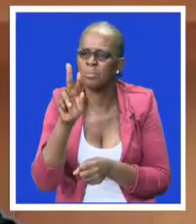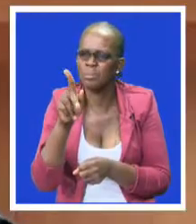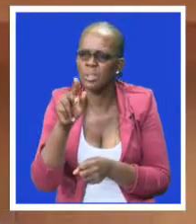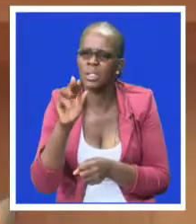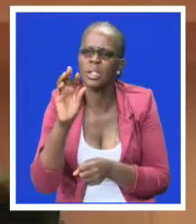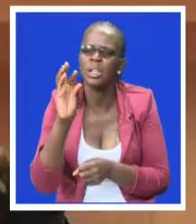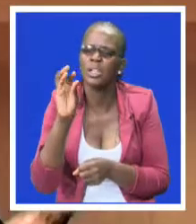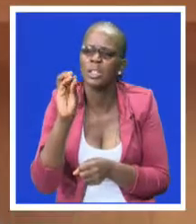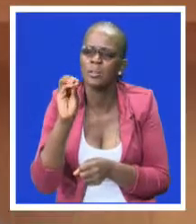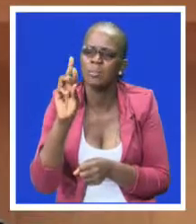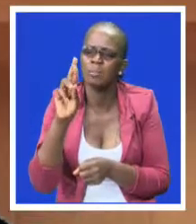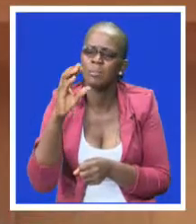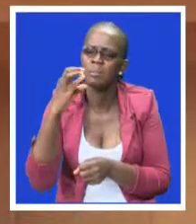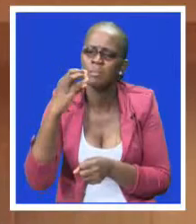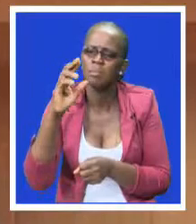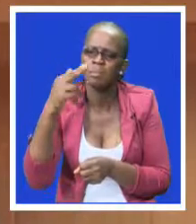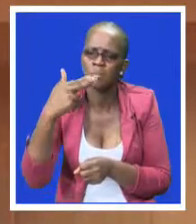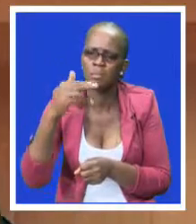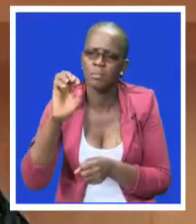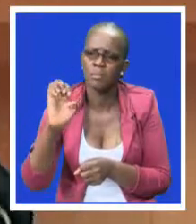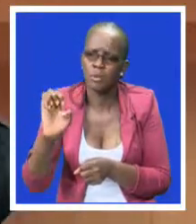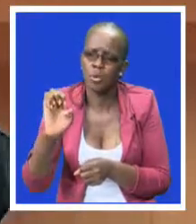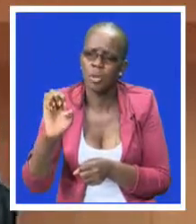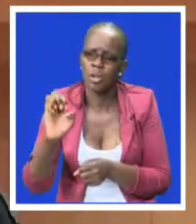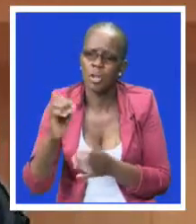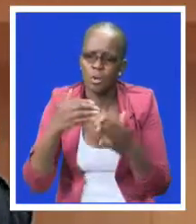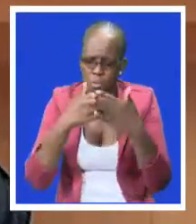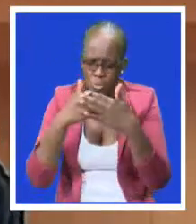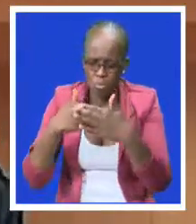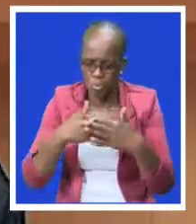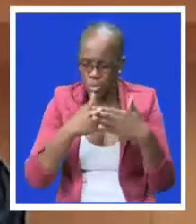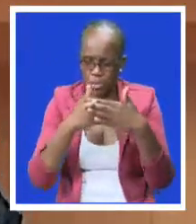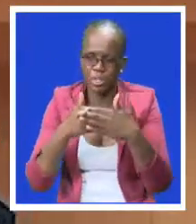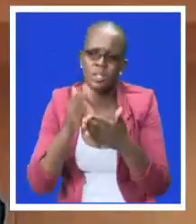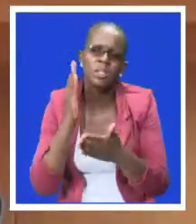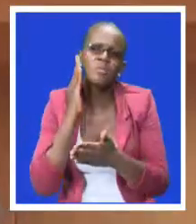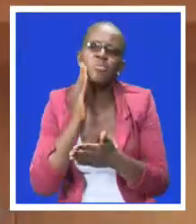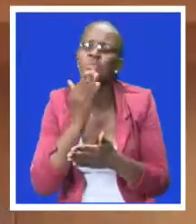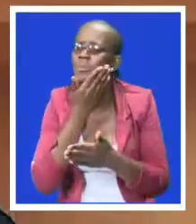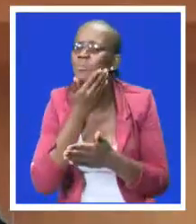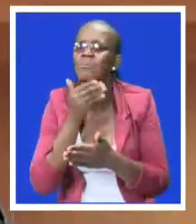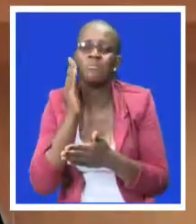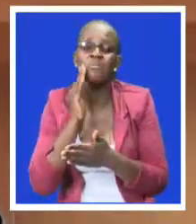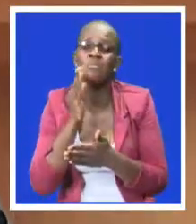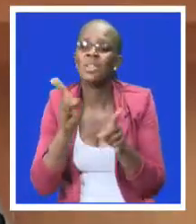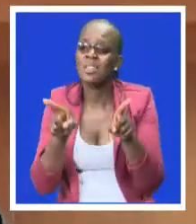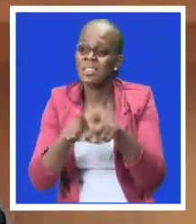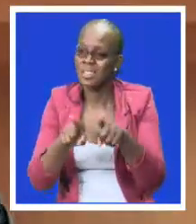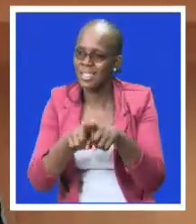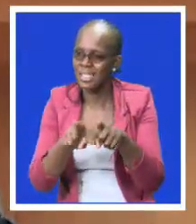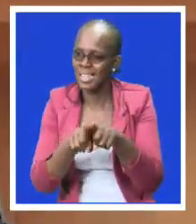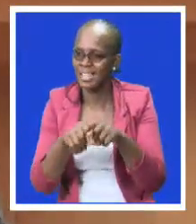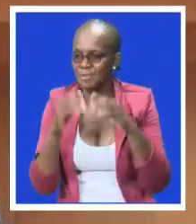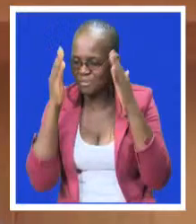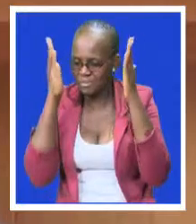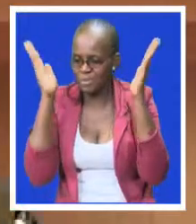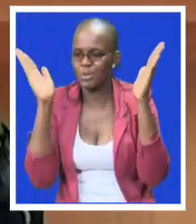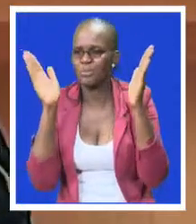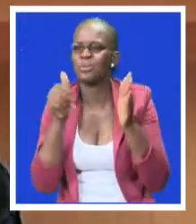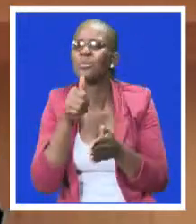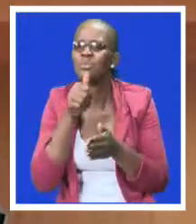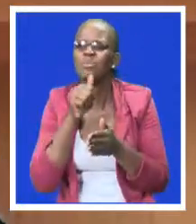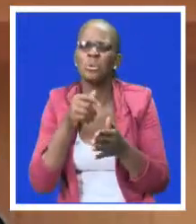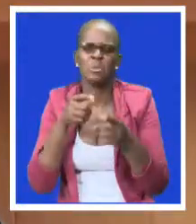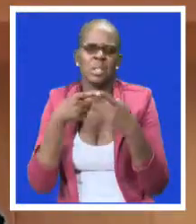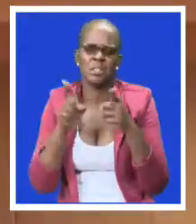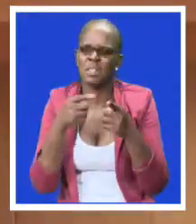is what we are doing today. We always put makeup on our faces, and